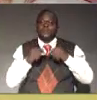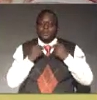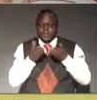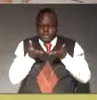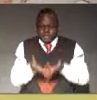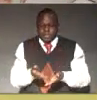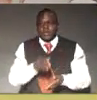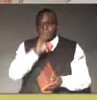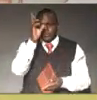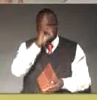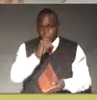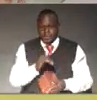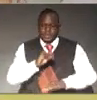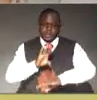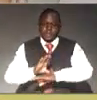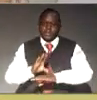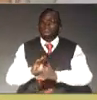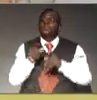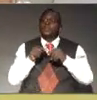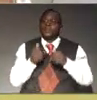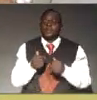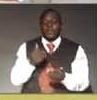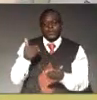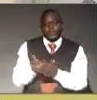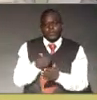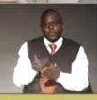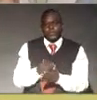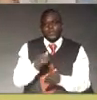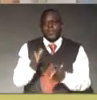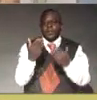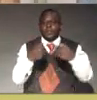Rubaga Cathedral, priests are renewing their commitment.